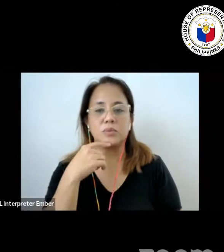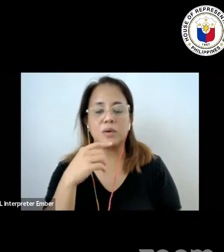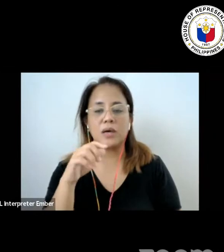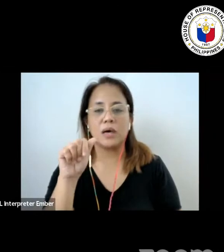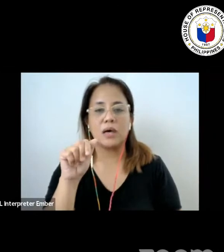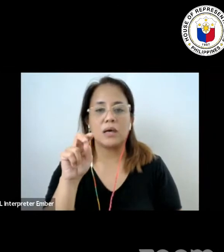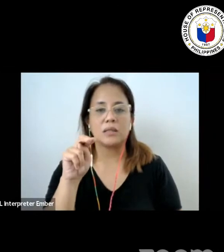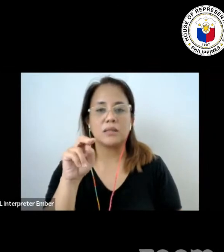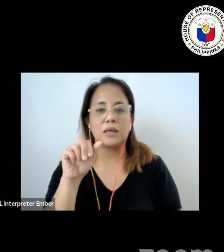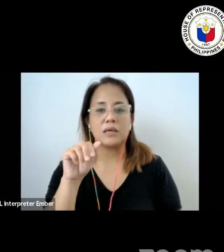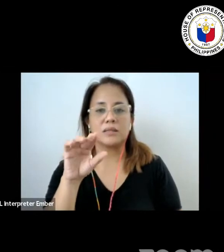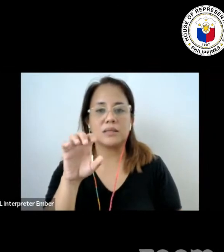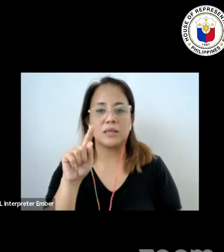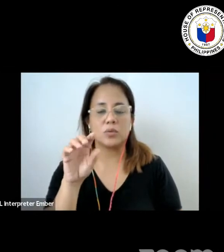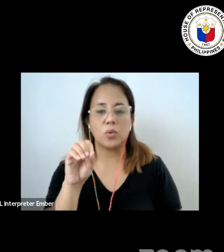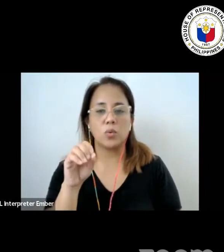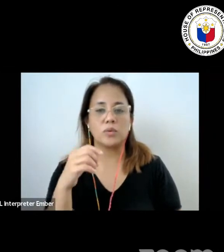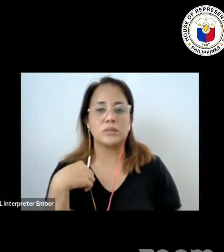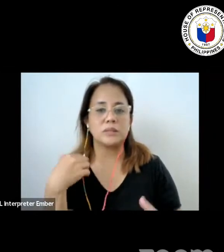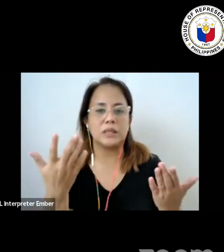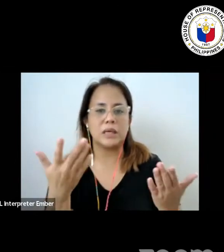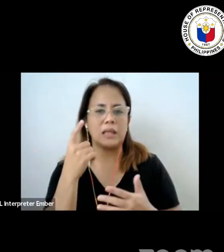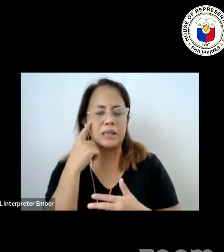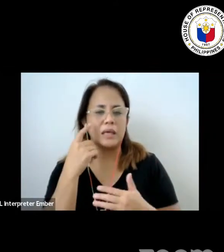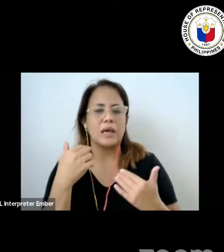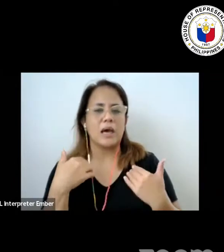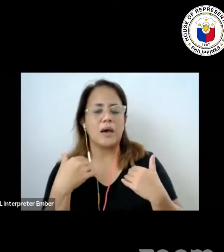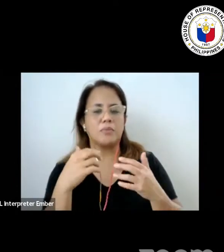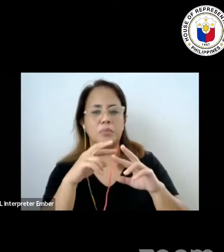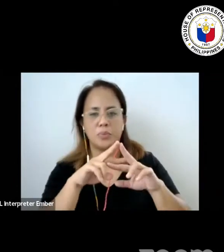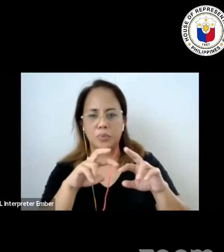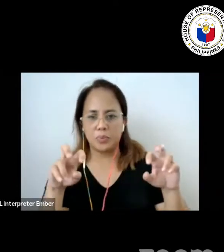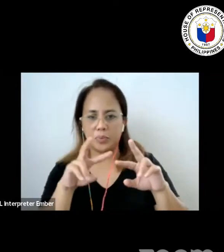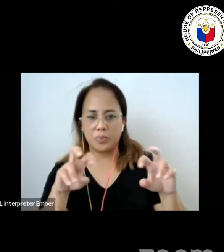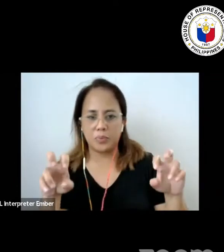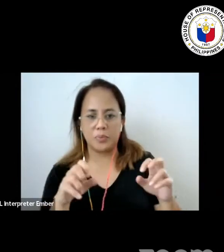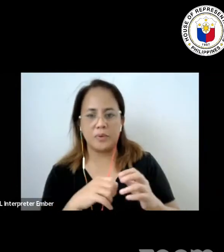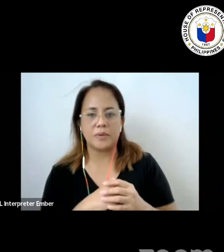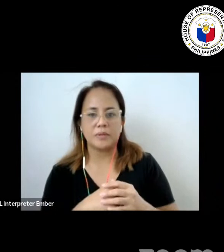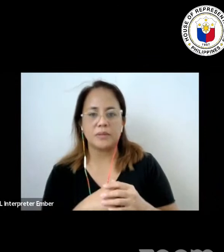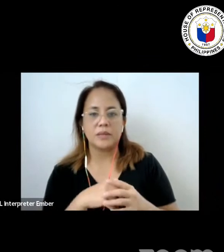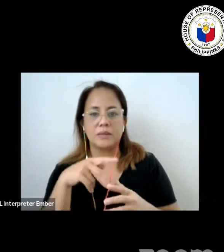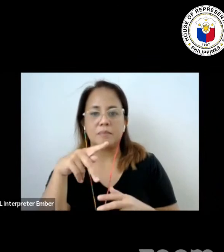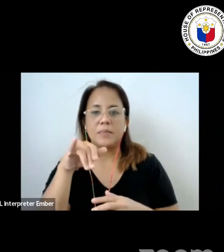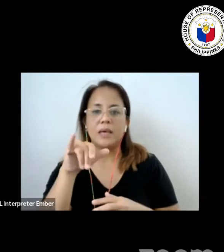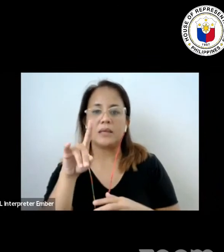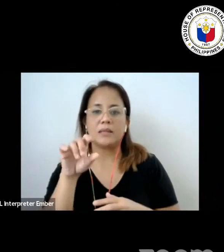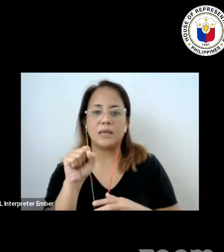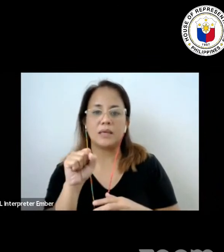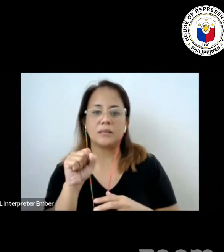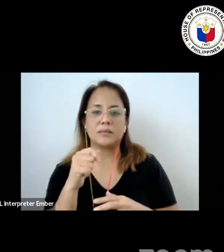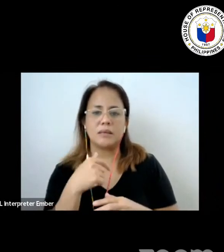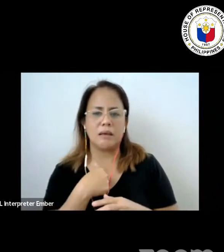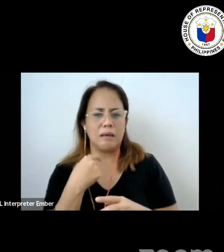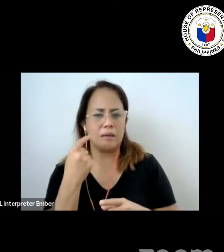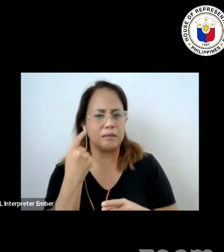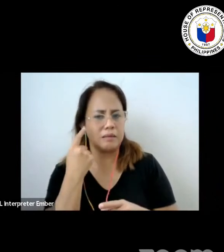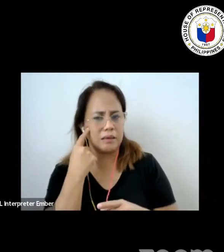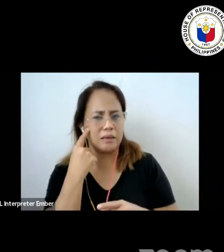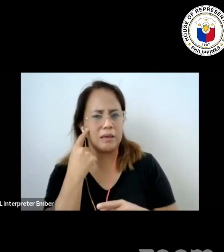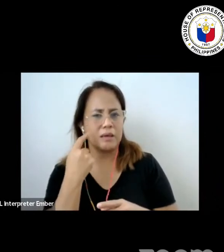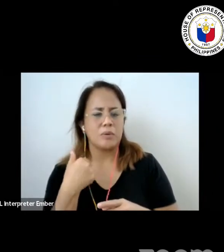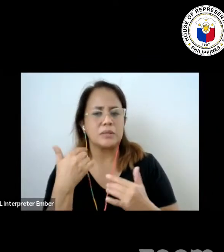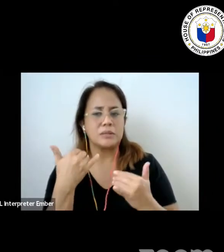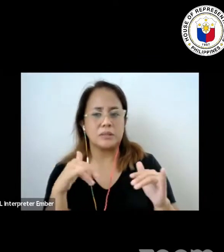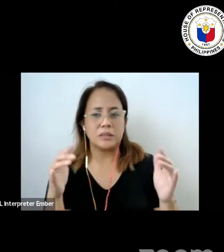Aniceto Orbeta is present. I think they had a study. PIDS had a study, if I'm correct. So are they